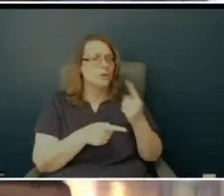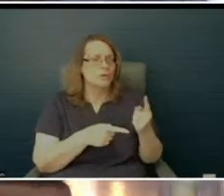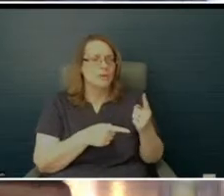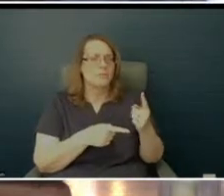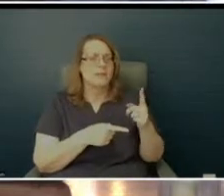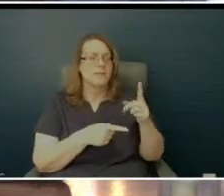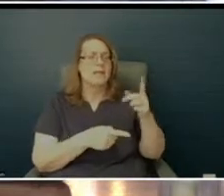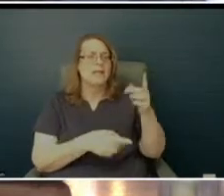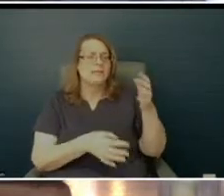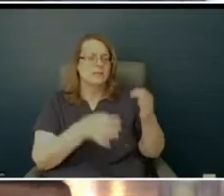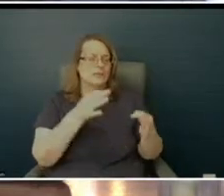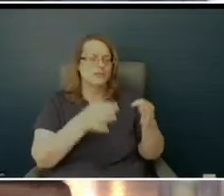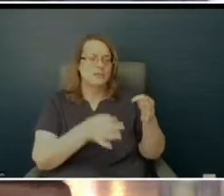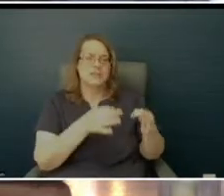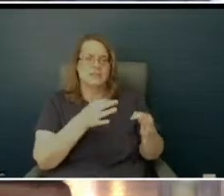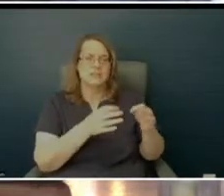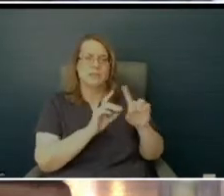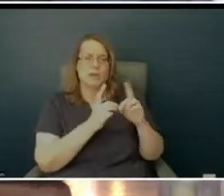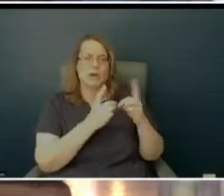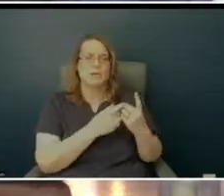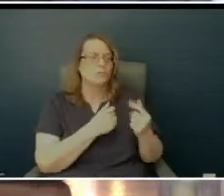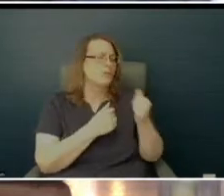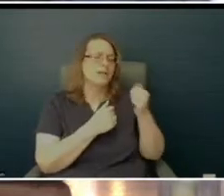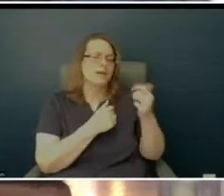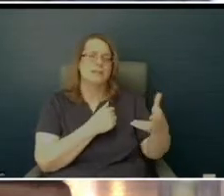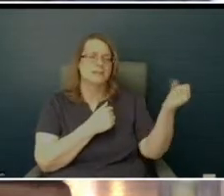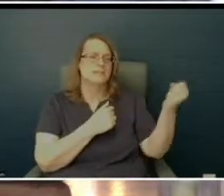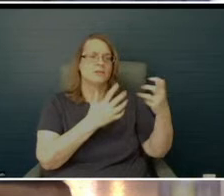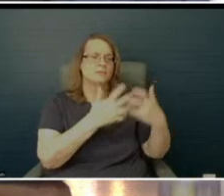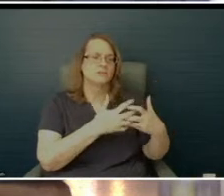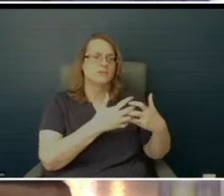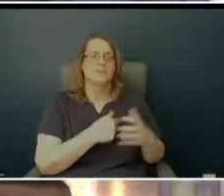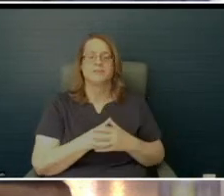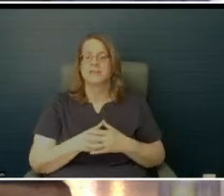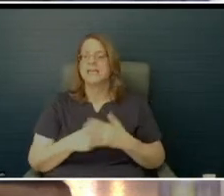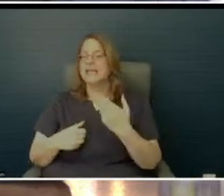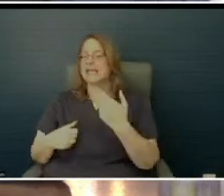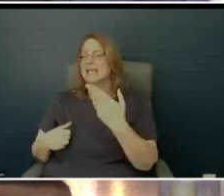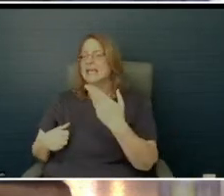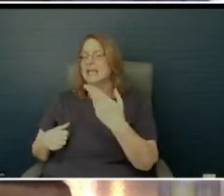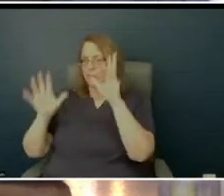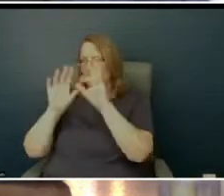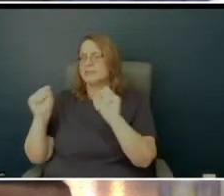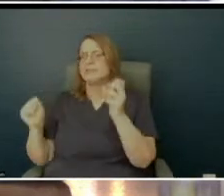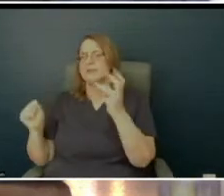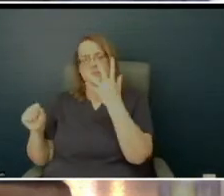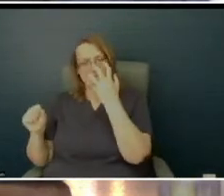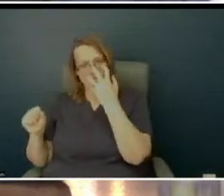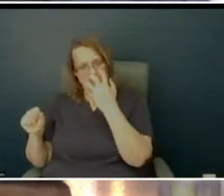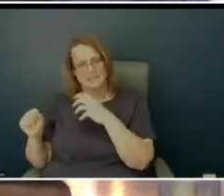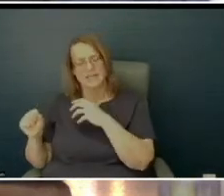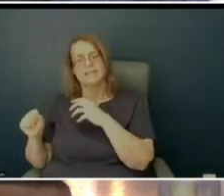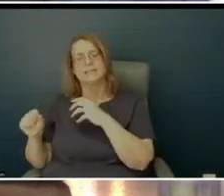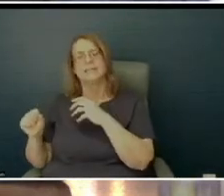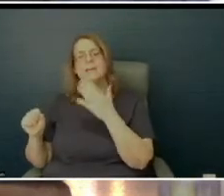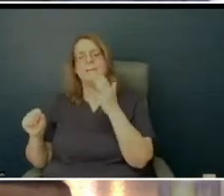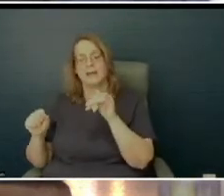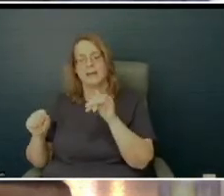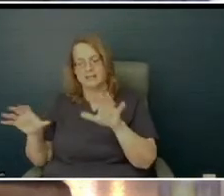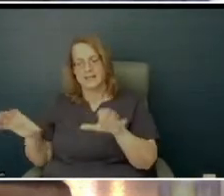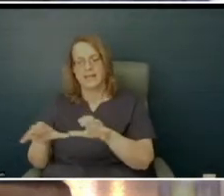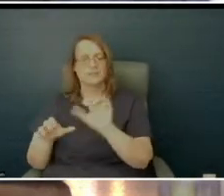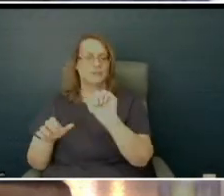The president was very agitated by the acting attorney general's response, And to the extent